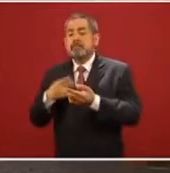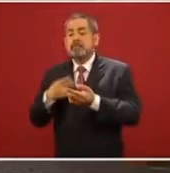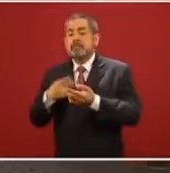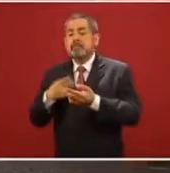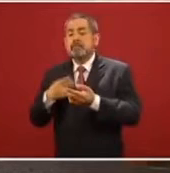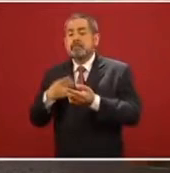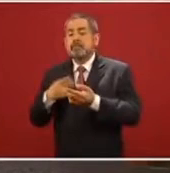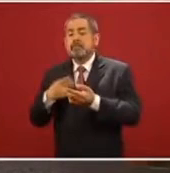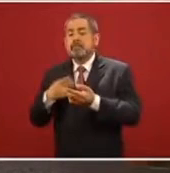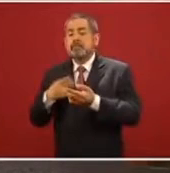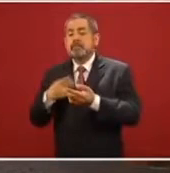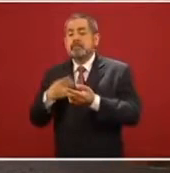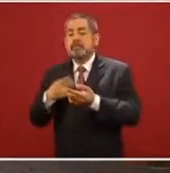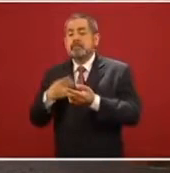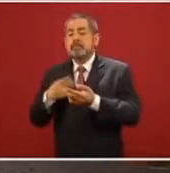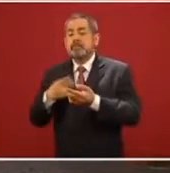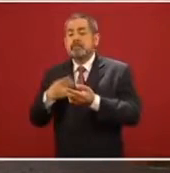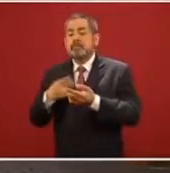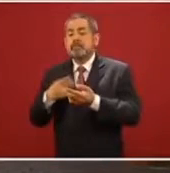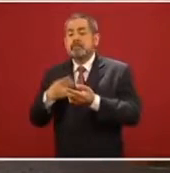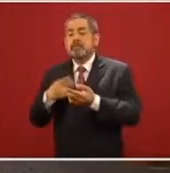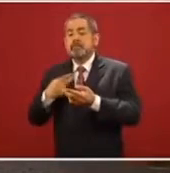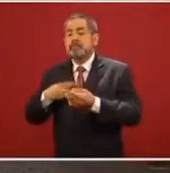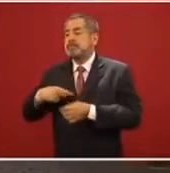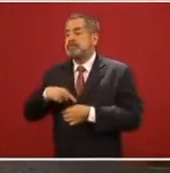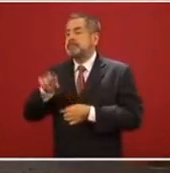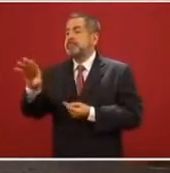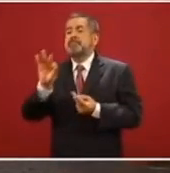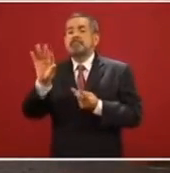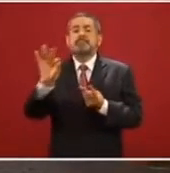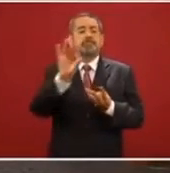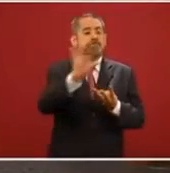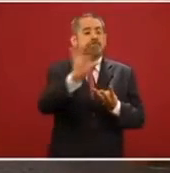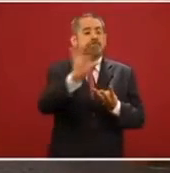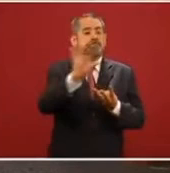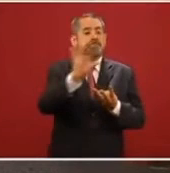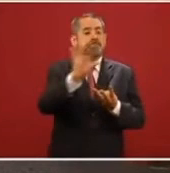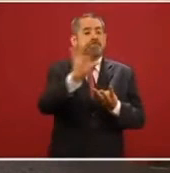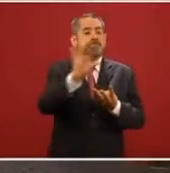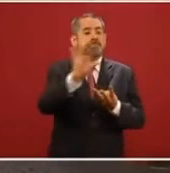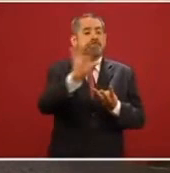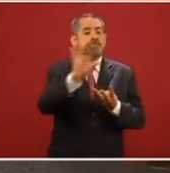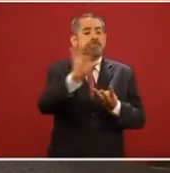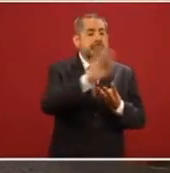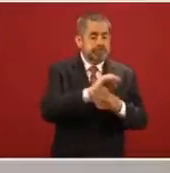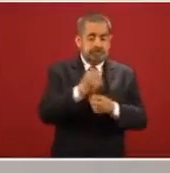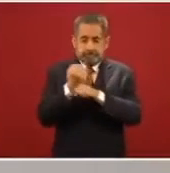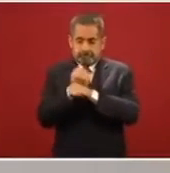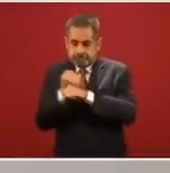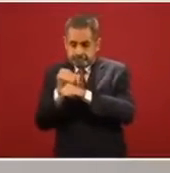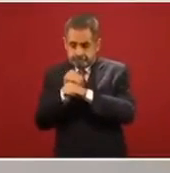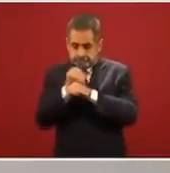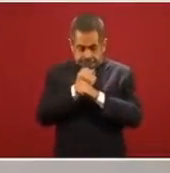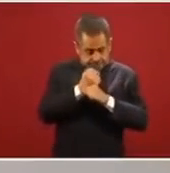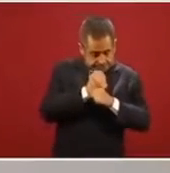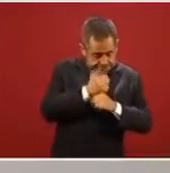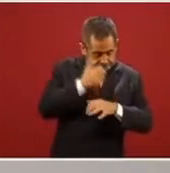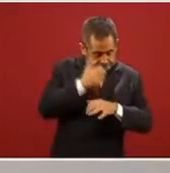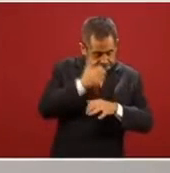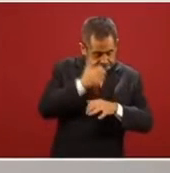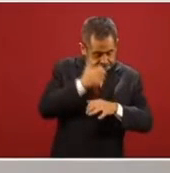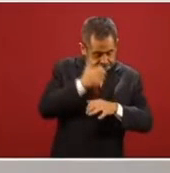measures where a sector of the population, se le toma sangre you take blood y se analizan los